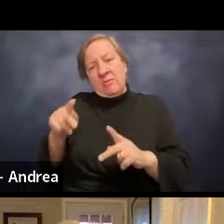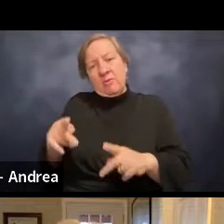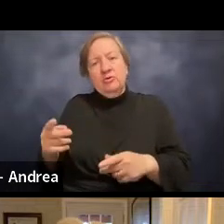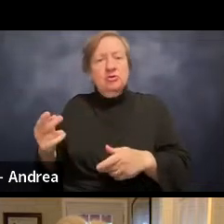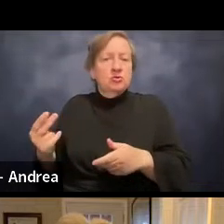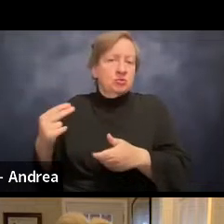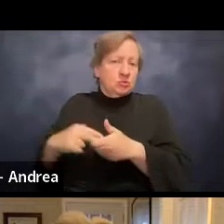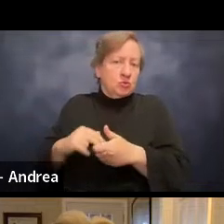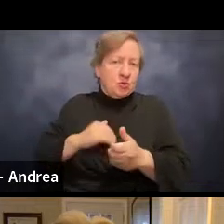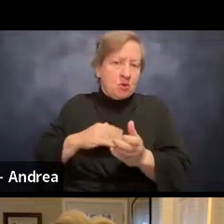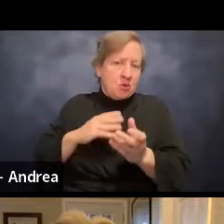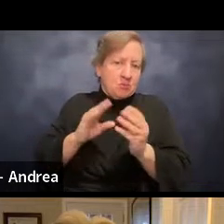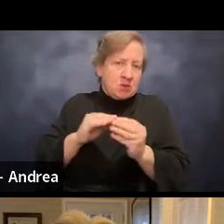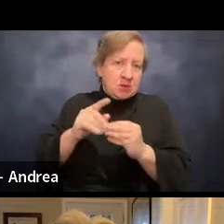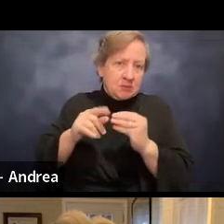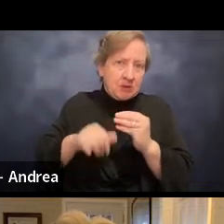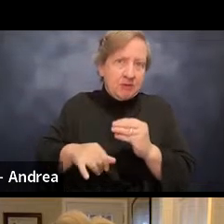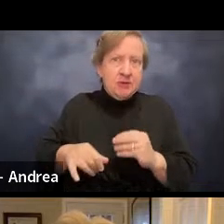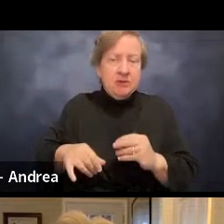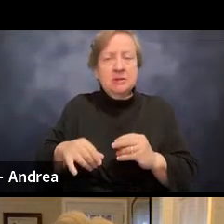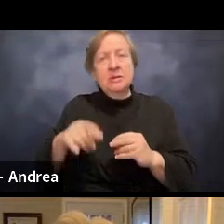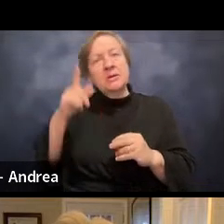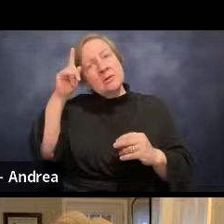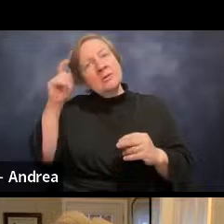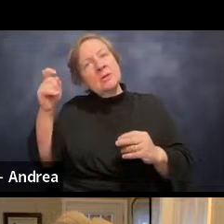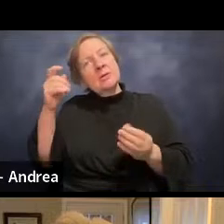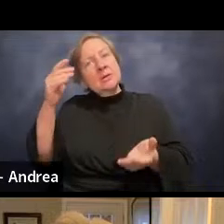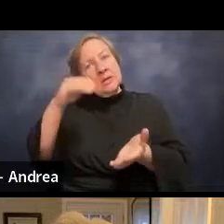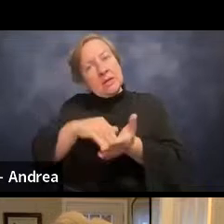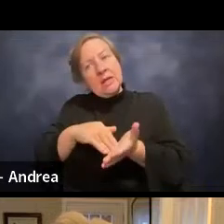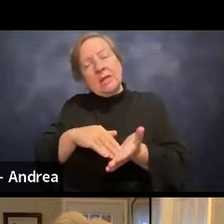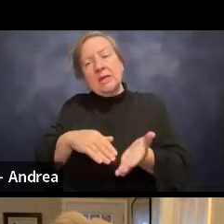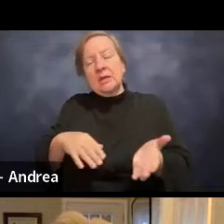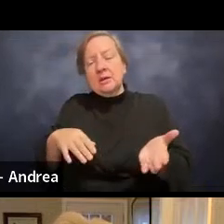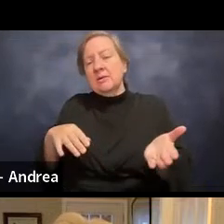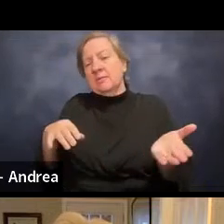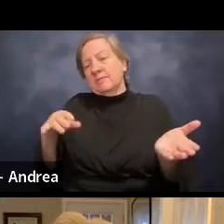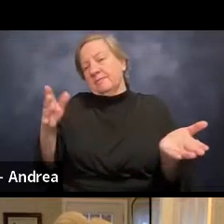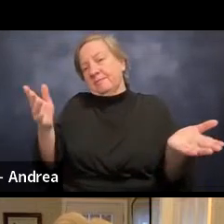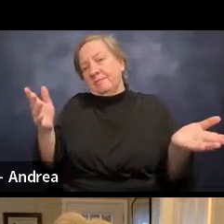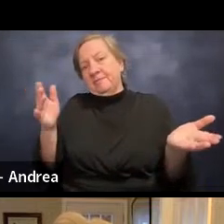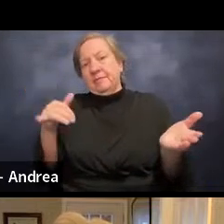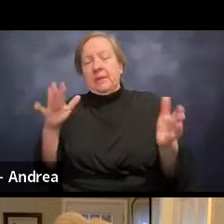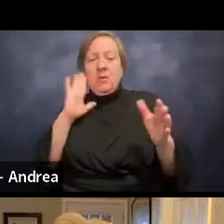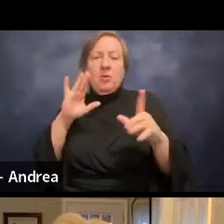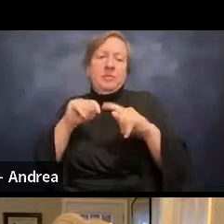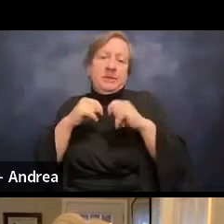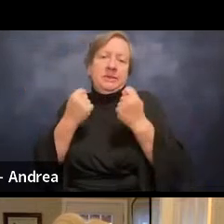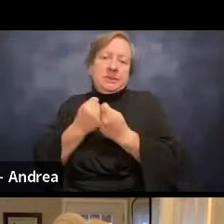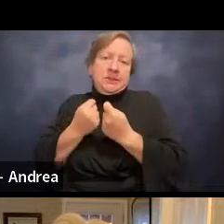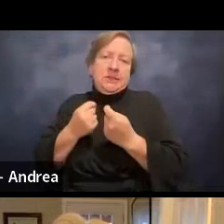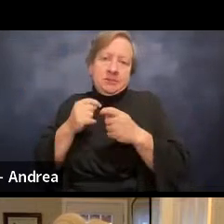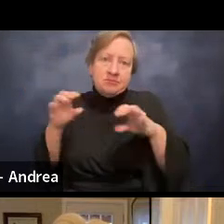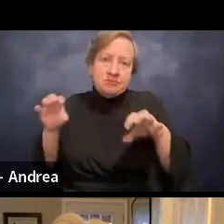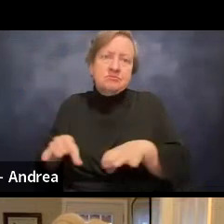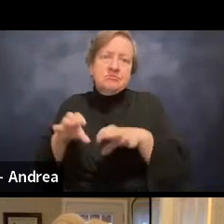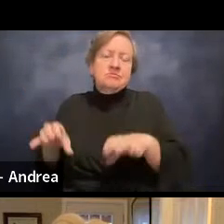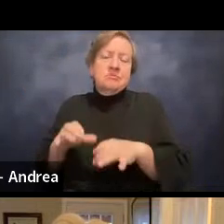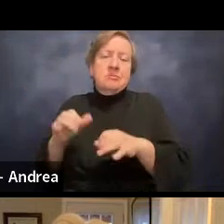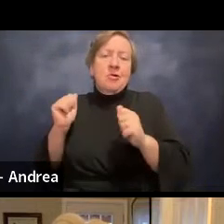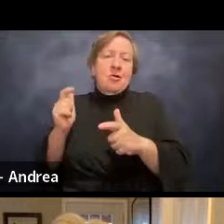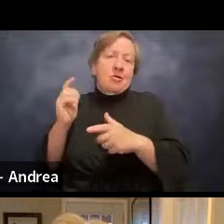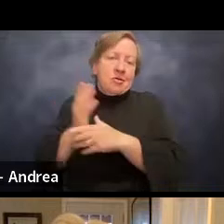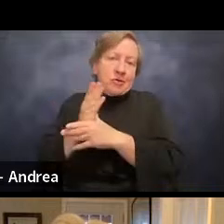us. Because once again, this is going to be a team effort with all of the